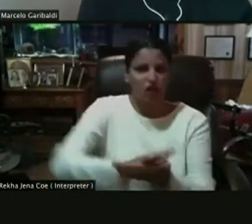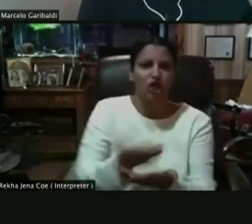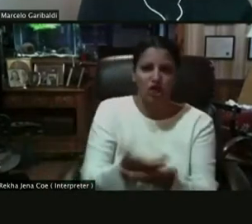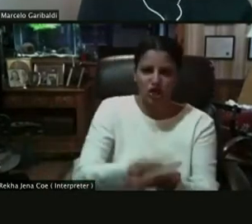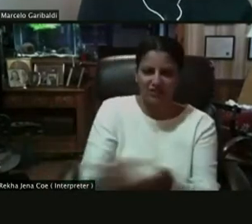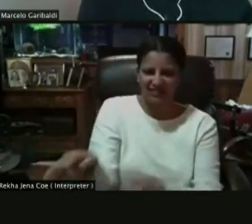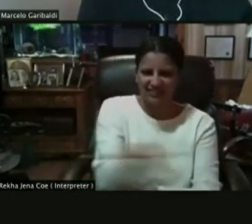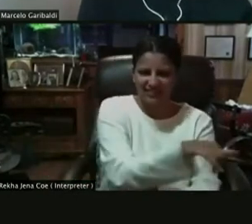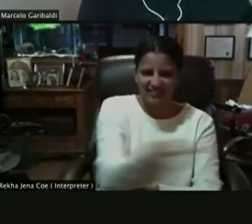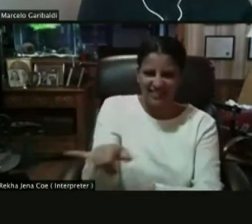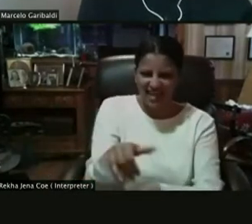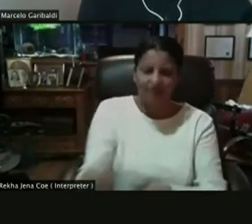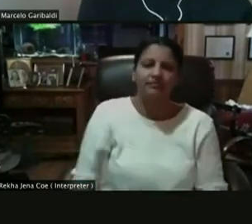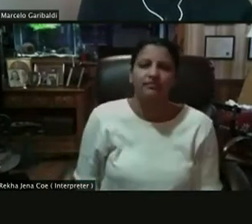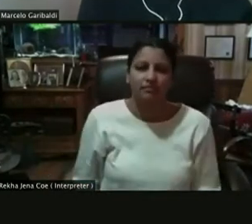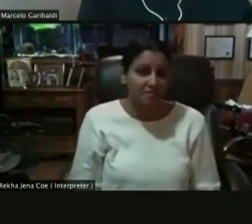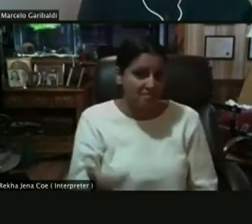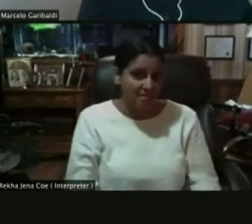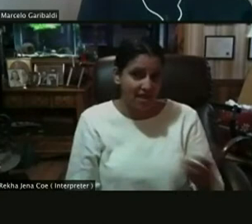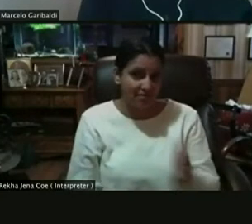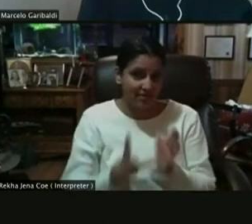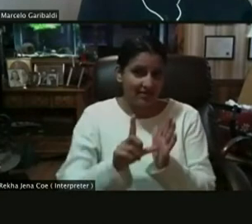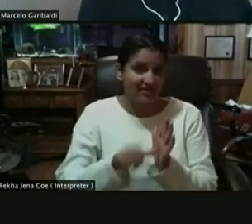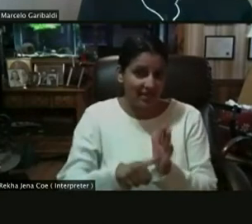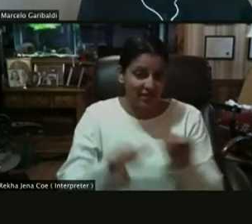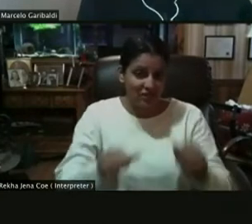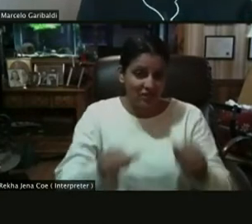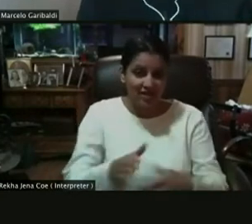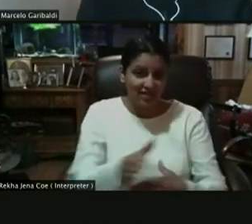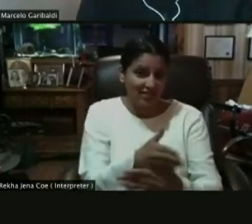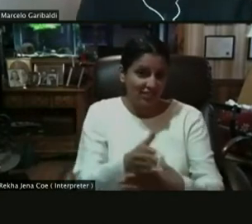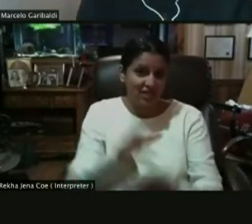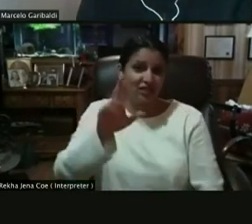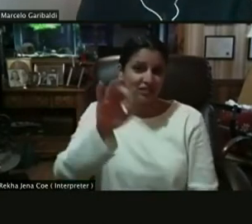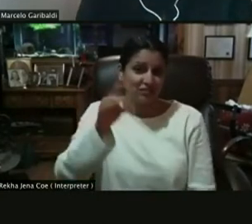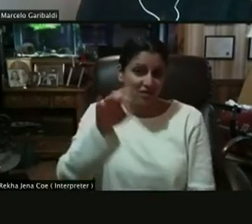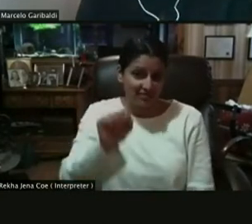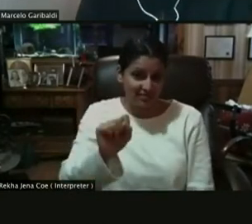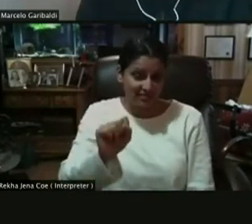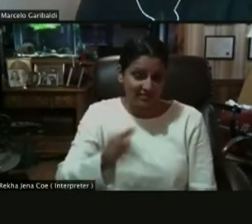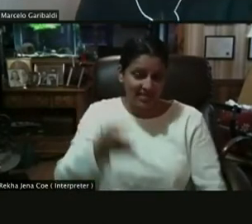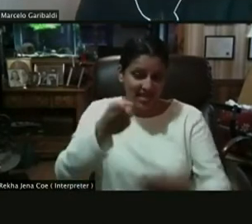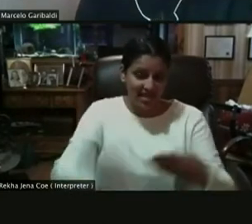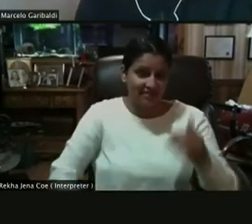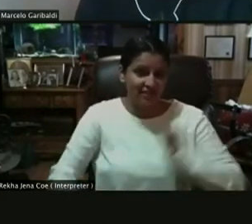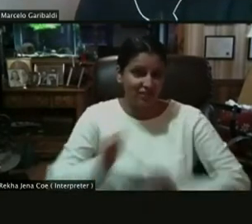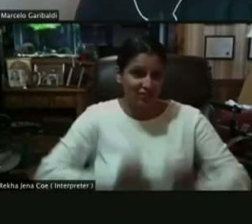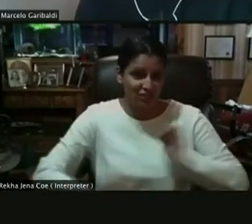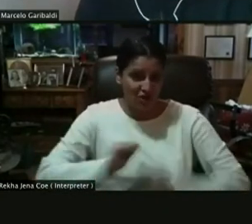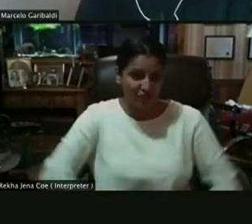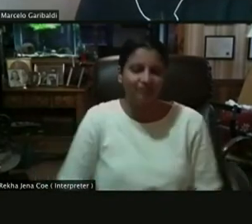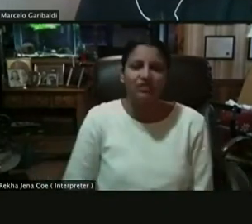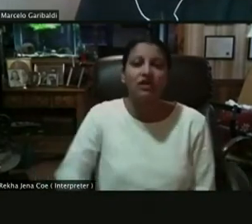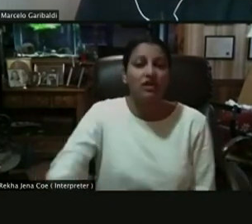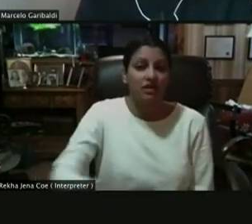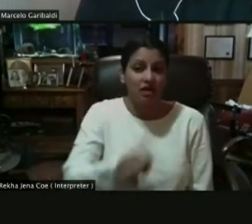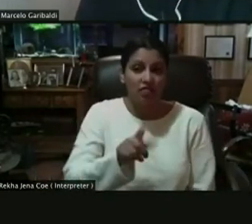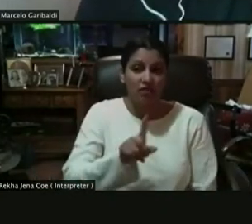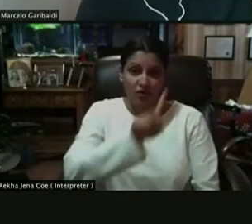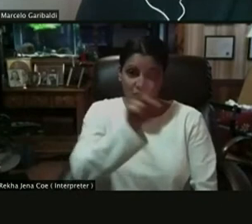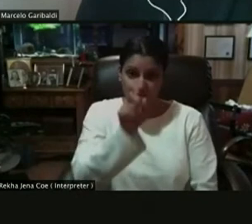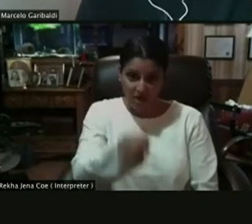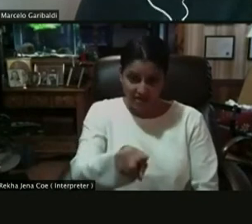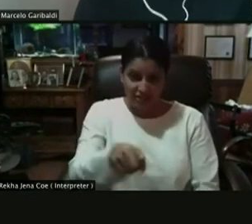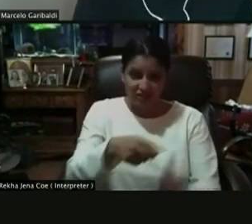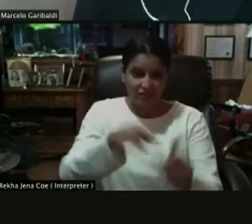all share some recipes with us at the end of this show. But another question from YouTube, what advice would you